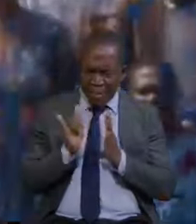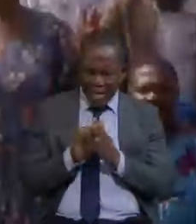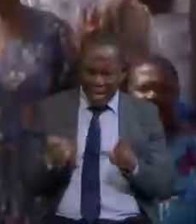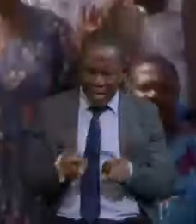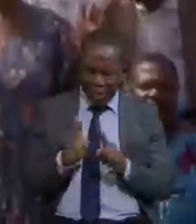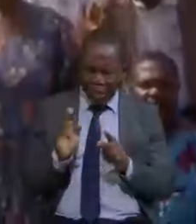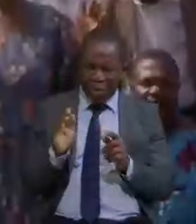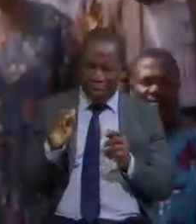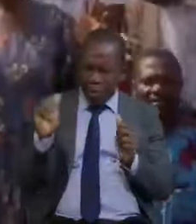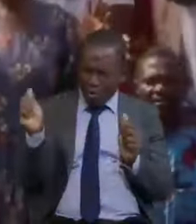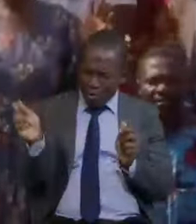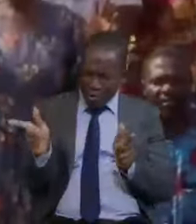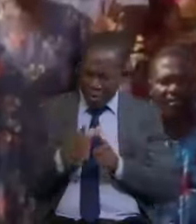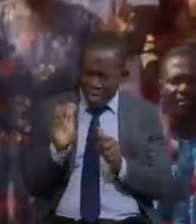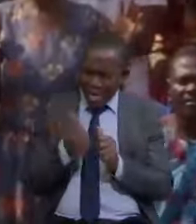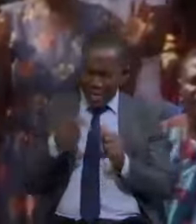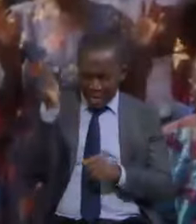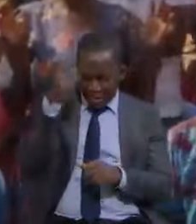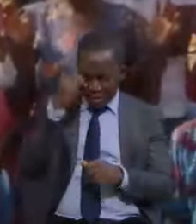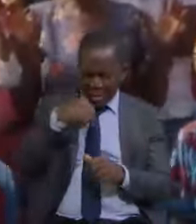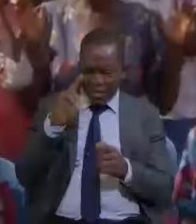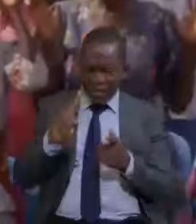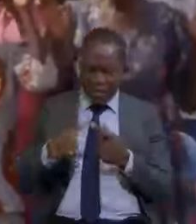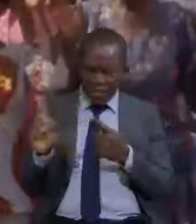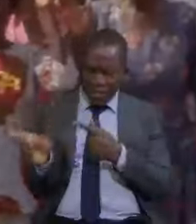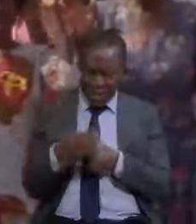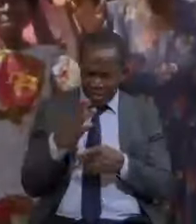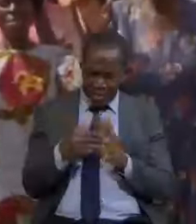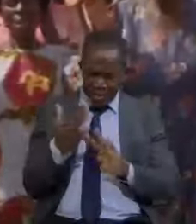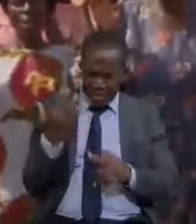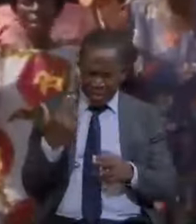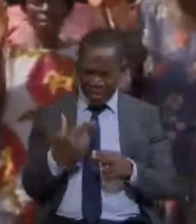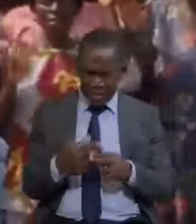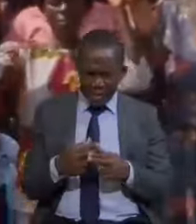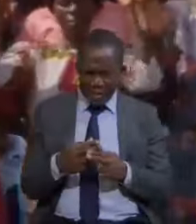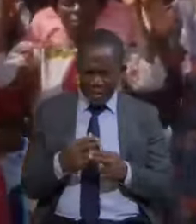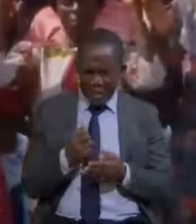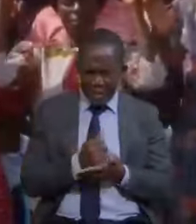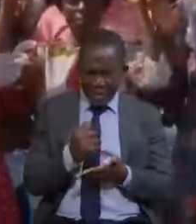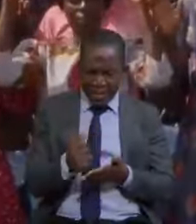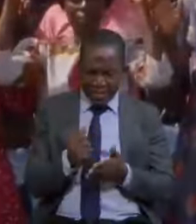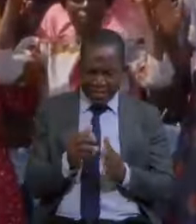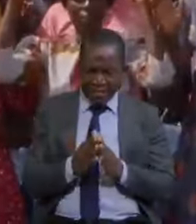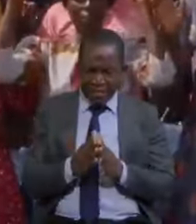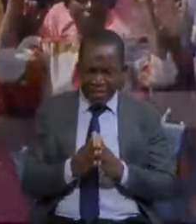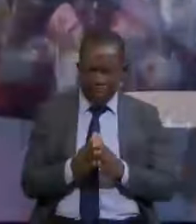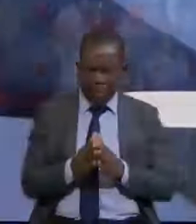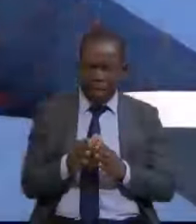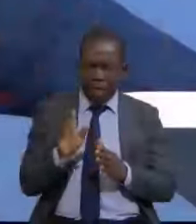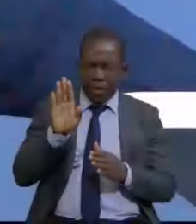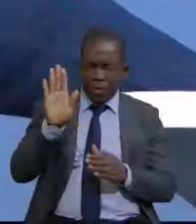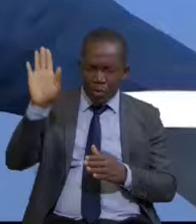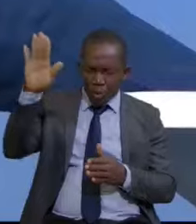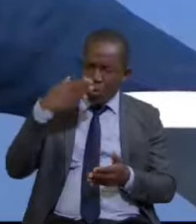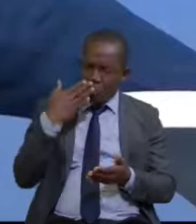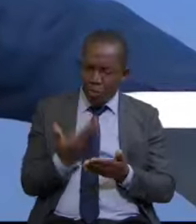point of their need in Jesus' name. Amen. Your goodness will flow into every life. Happiness